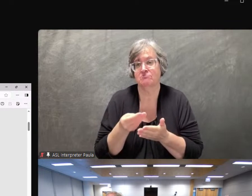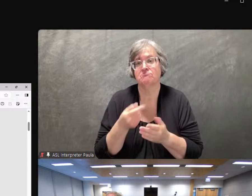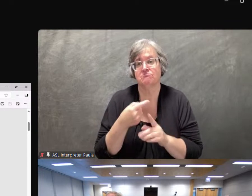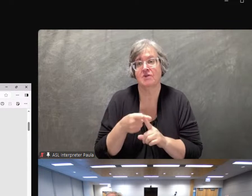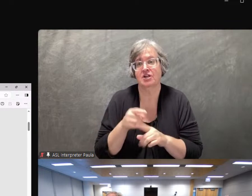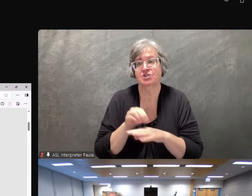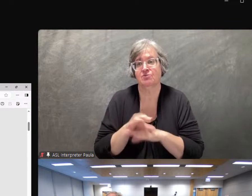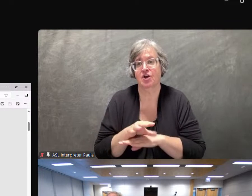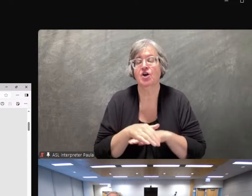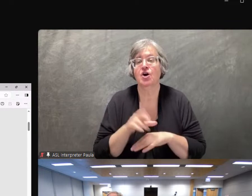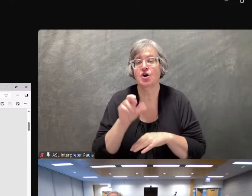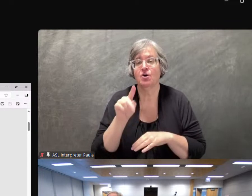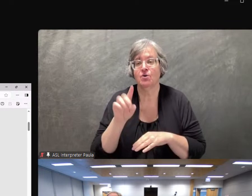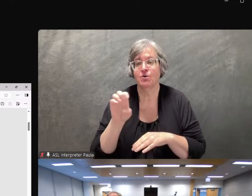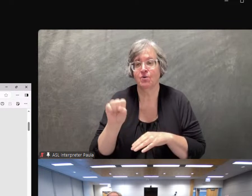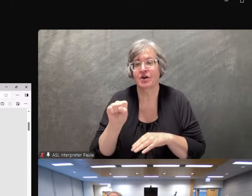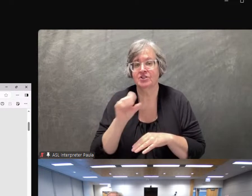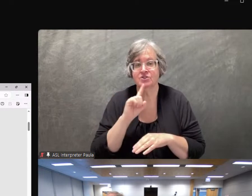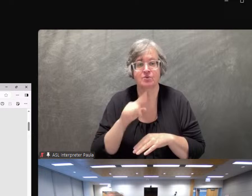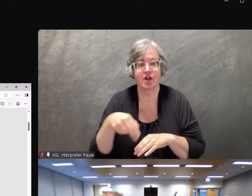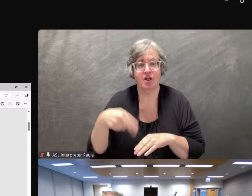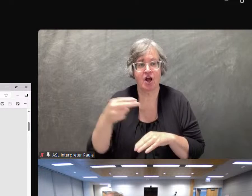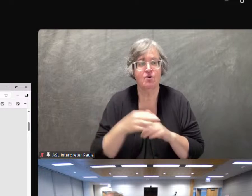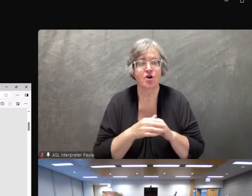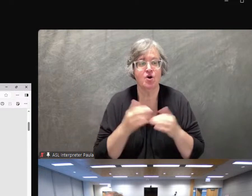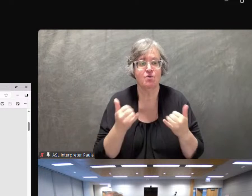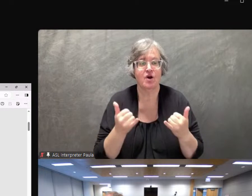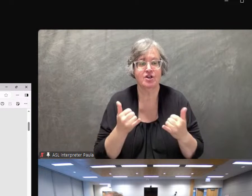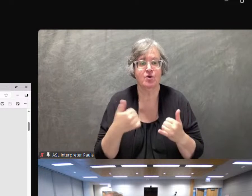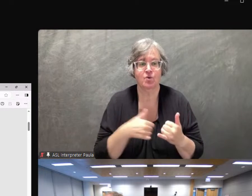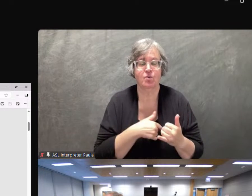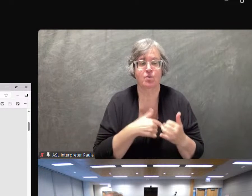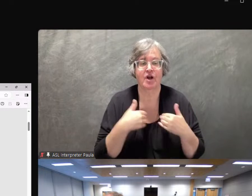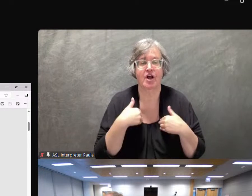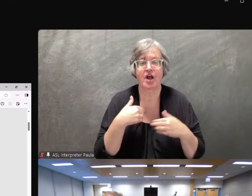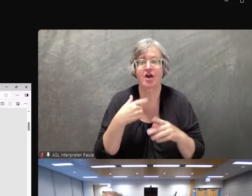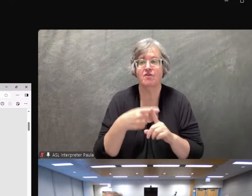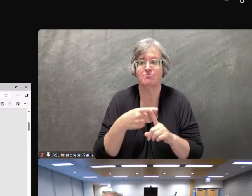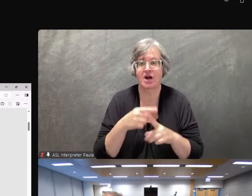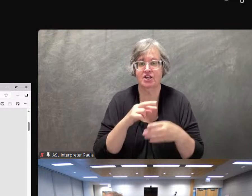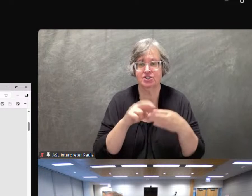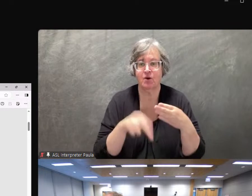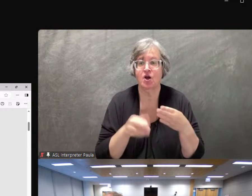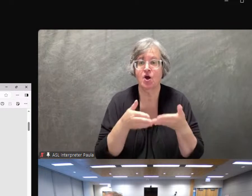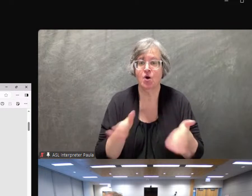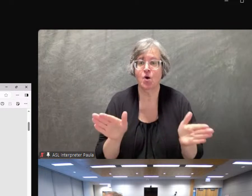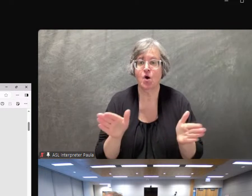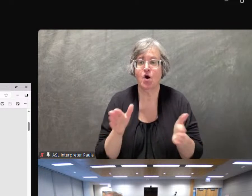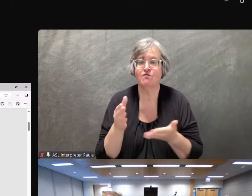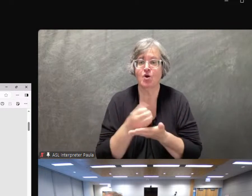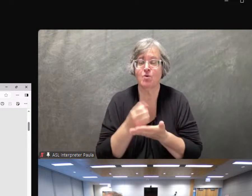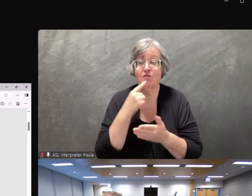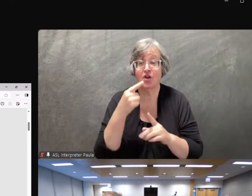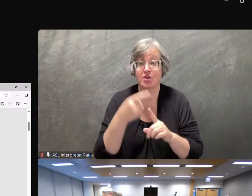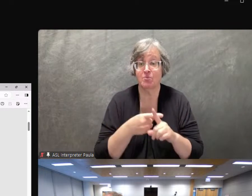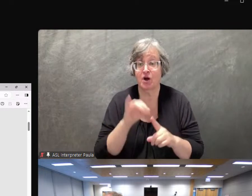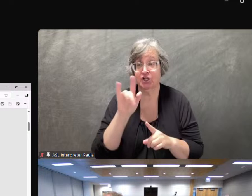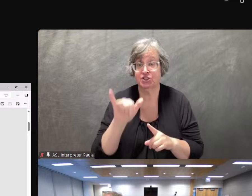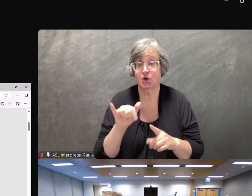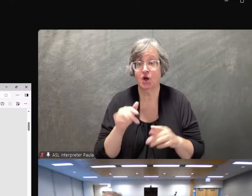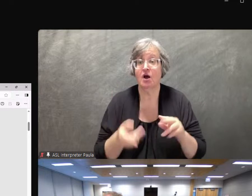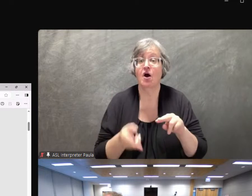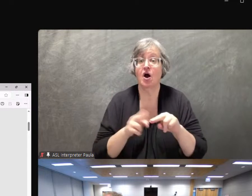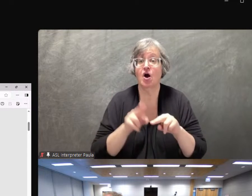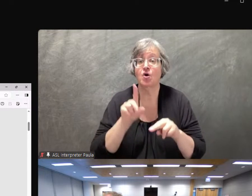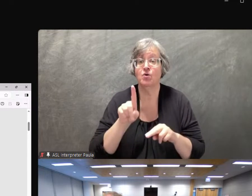those rates, which remain particularly high right now. So we're getting positive results there. Overall revenue for the month is up